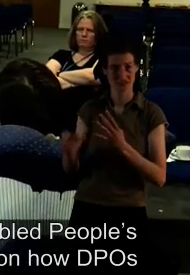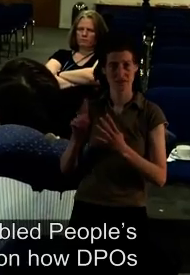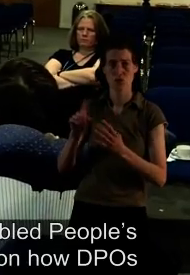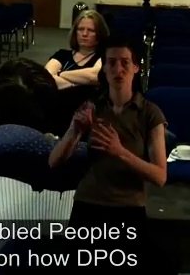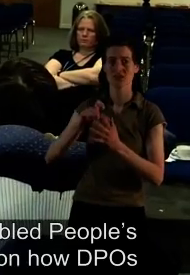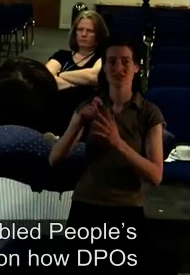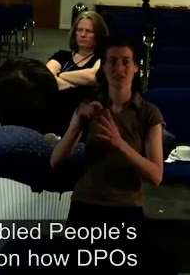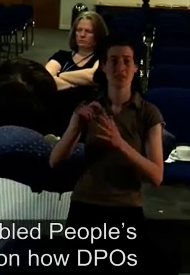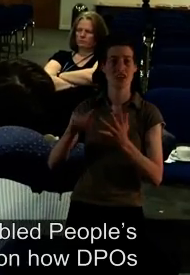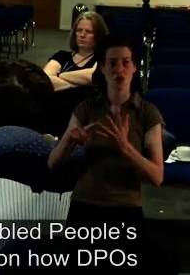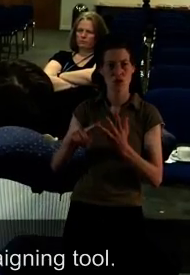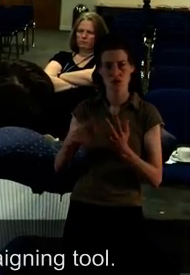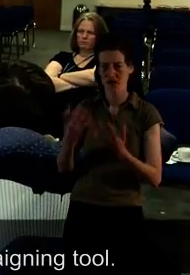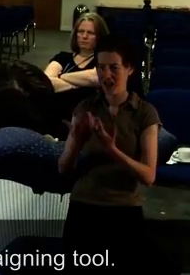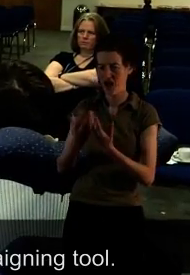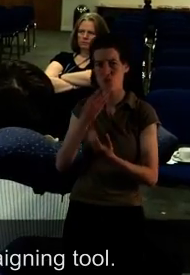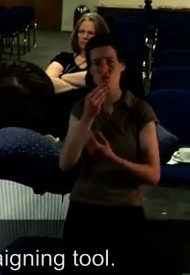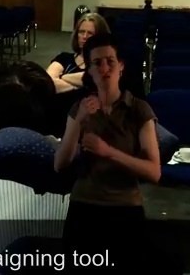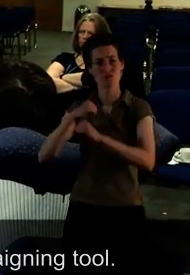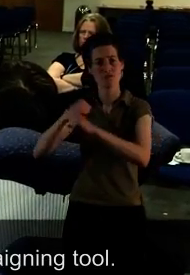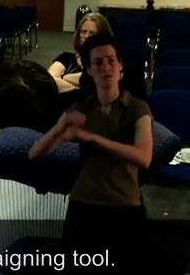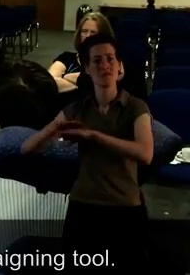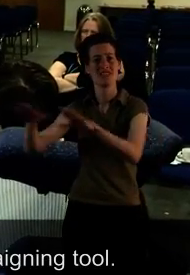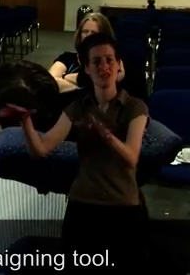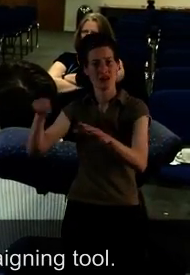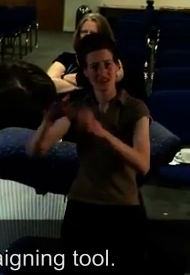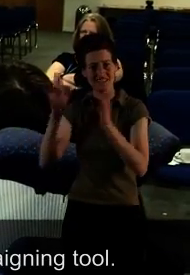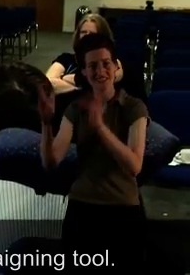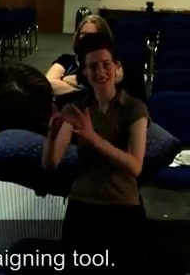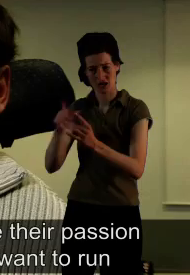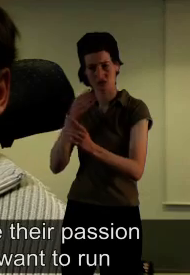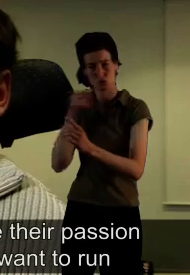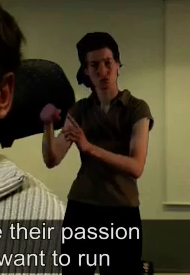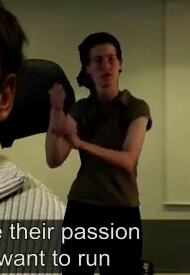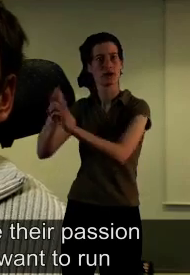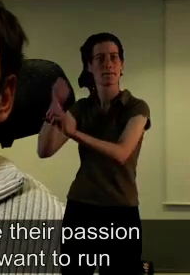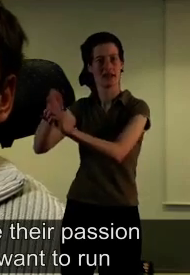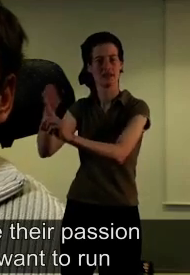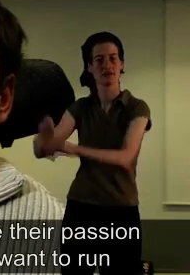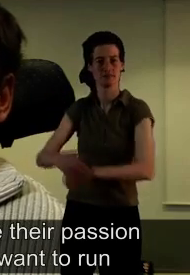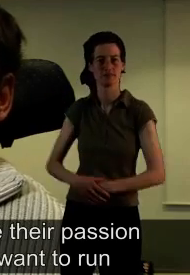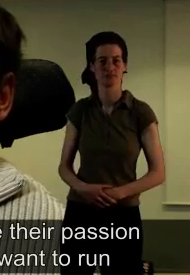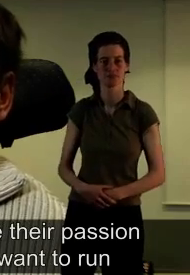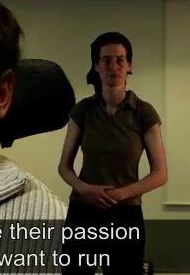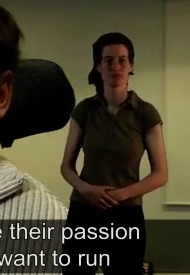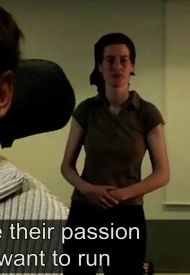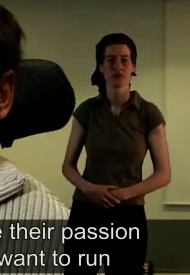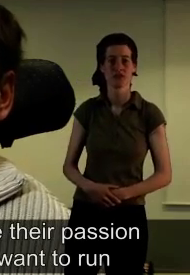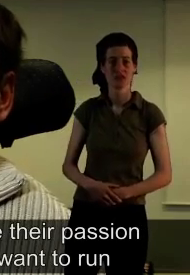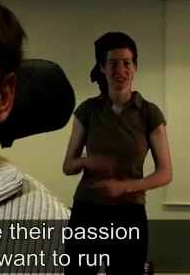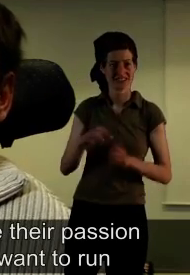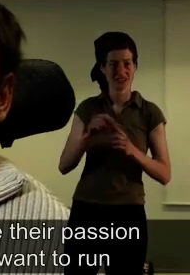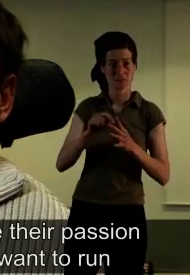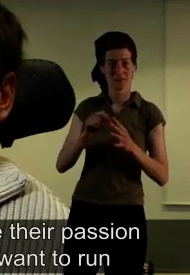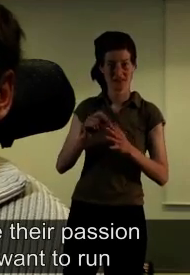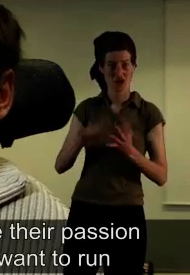media and on how DPOs might use the internet as a campaigning tool. By definition, a DPO is going to have their passion